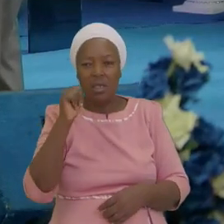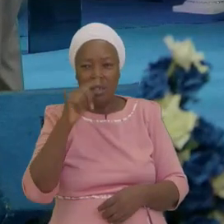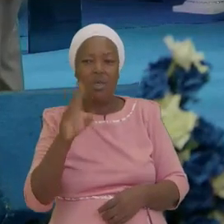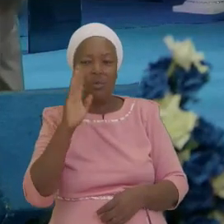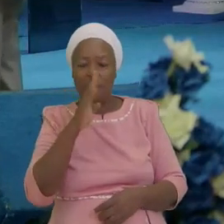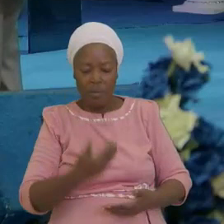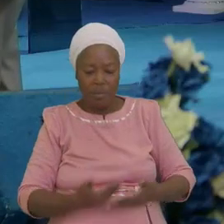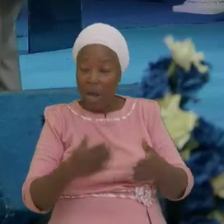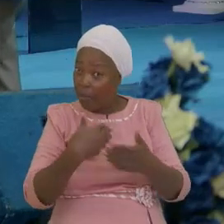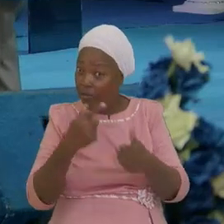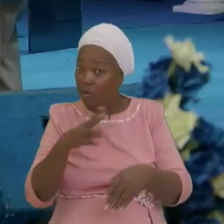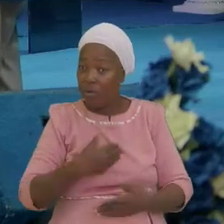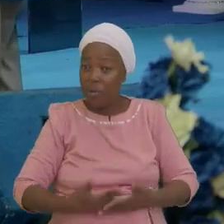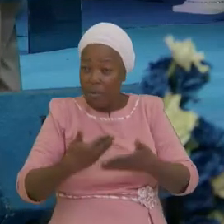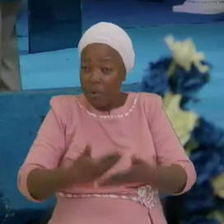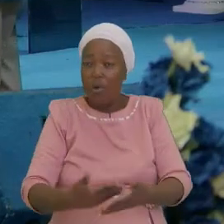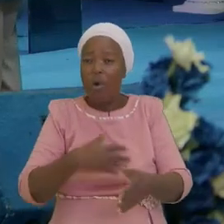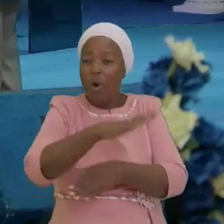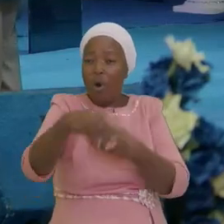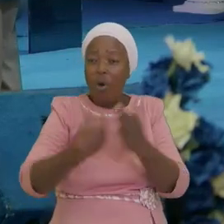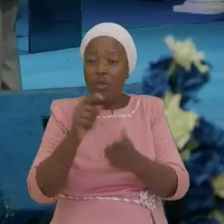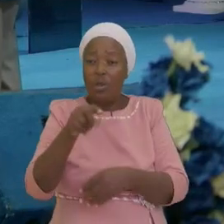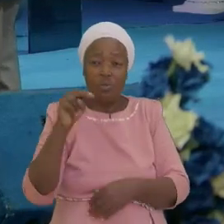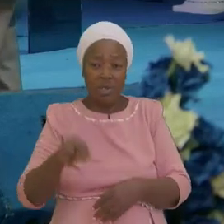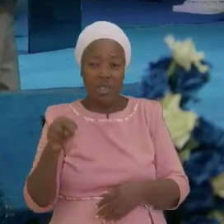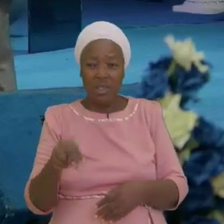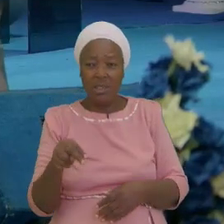born, all that you will need,